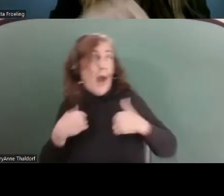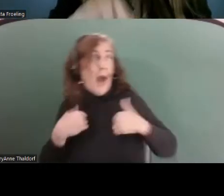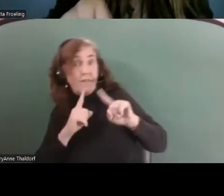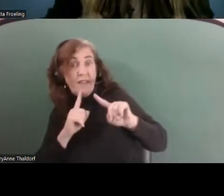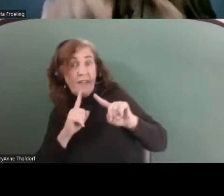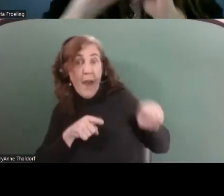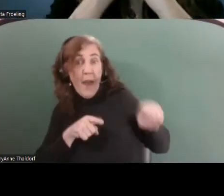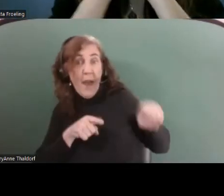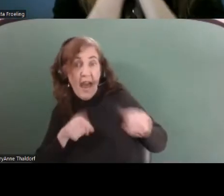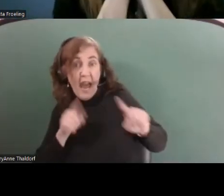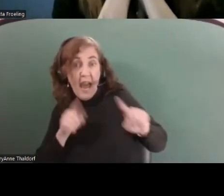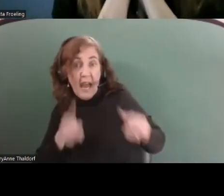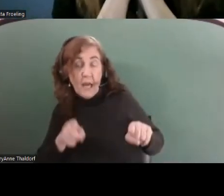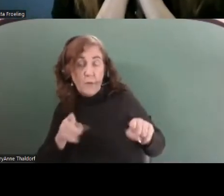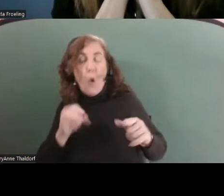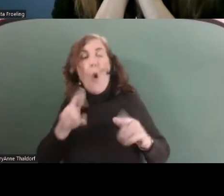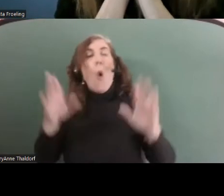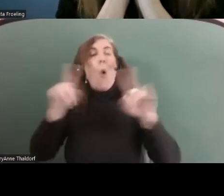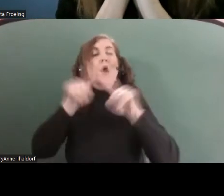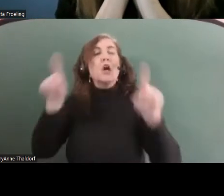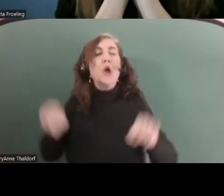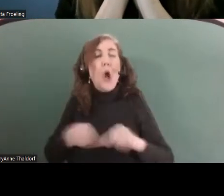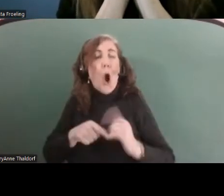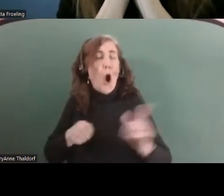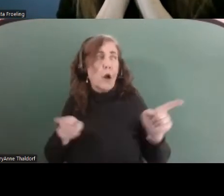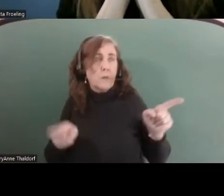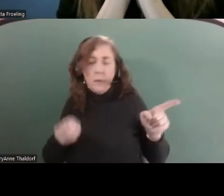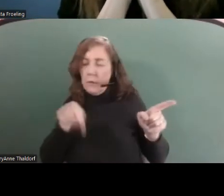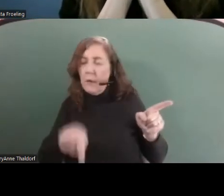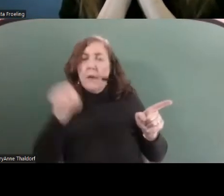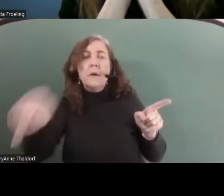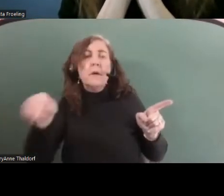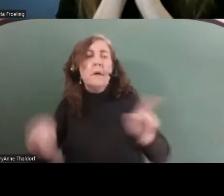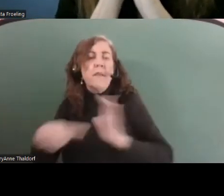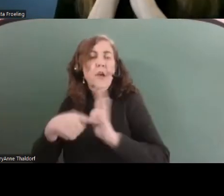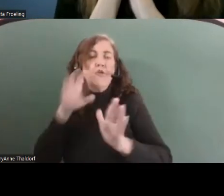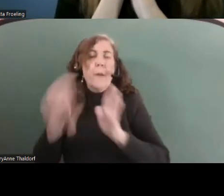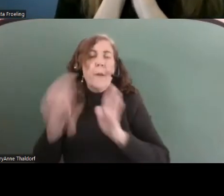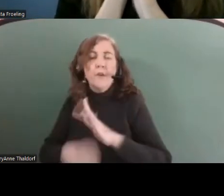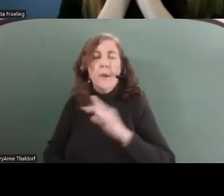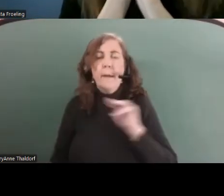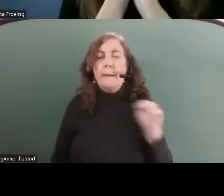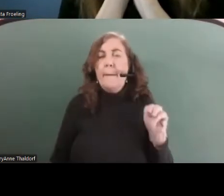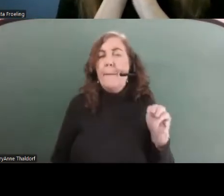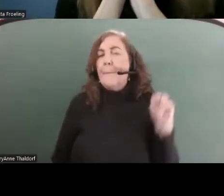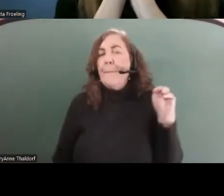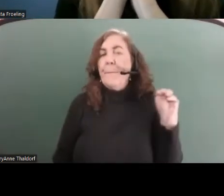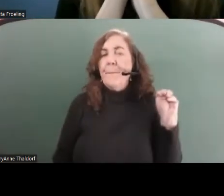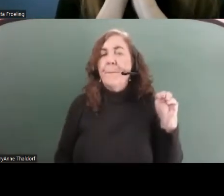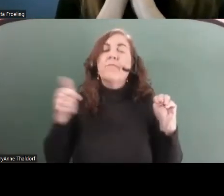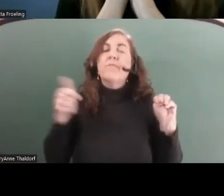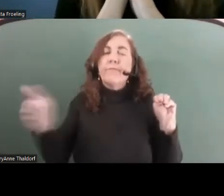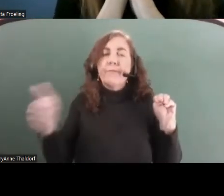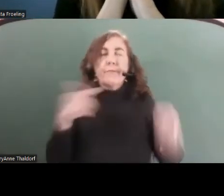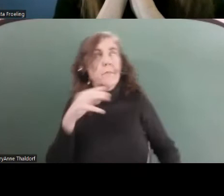they can point to pictures. So you go, and they have to go, back.